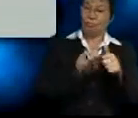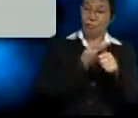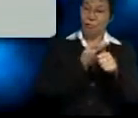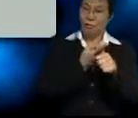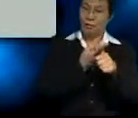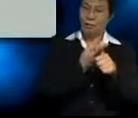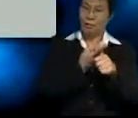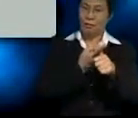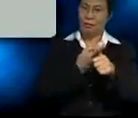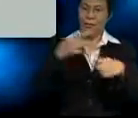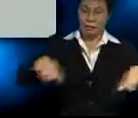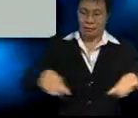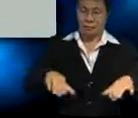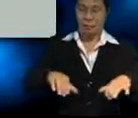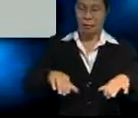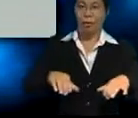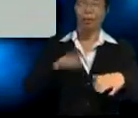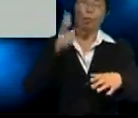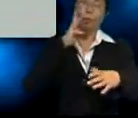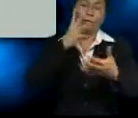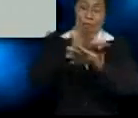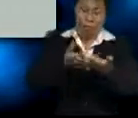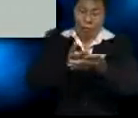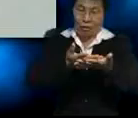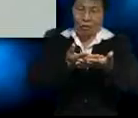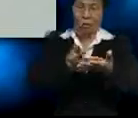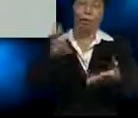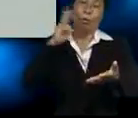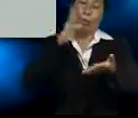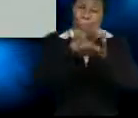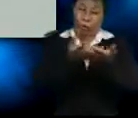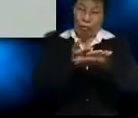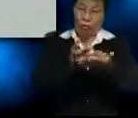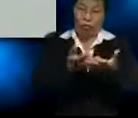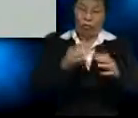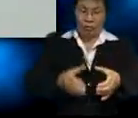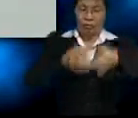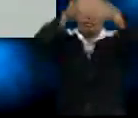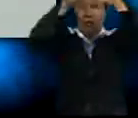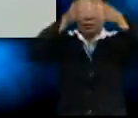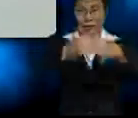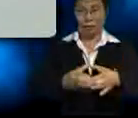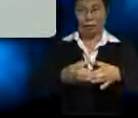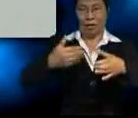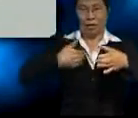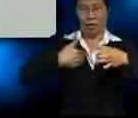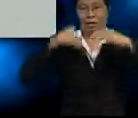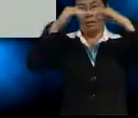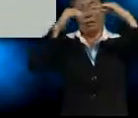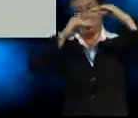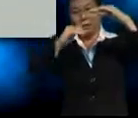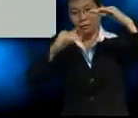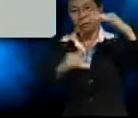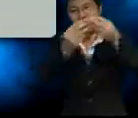First, set up a water filter. A water filter is a glass tube that consists of layers